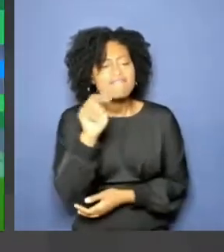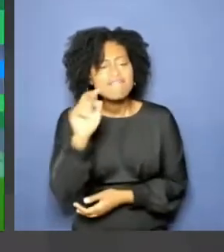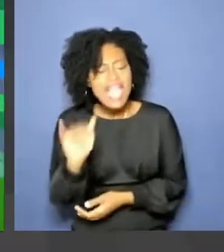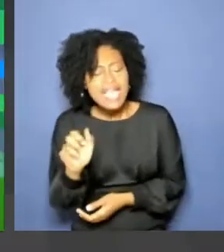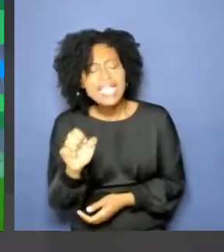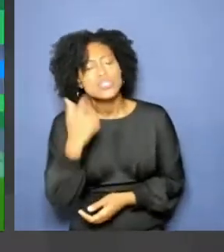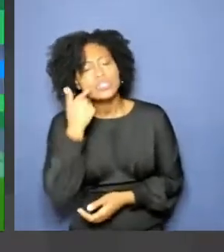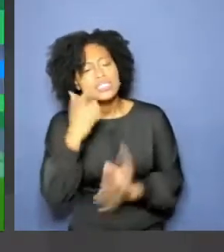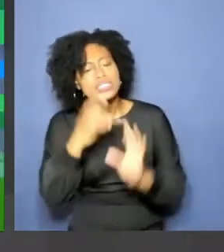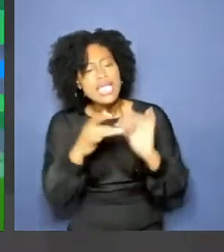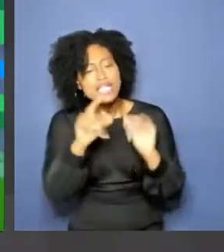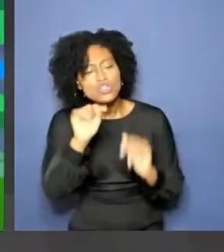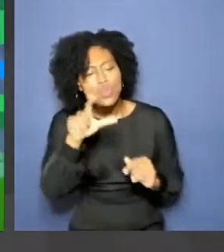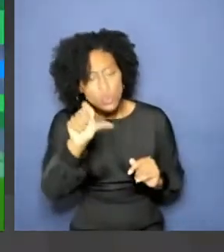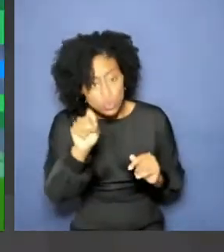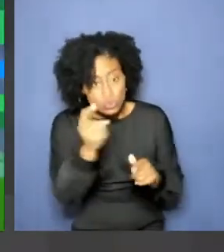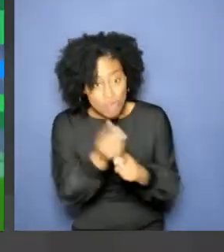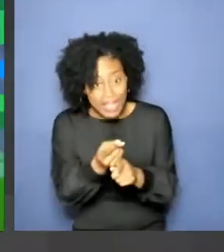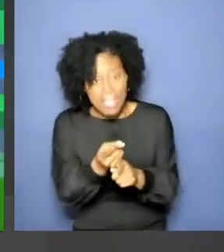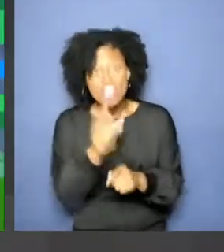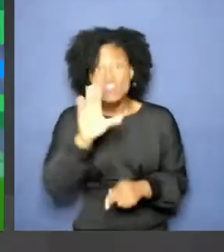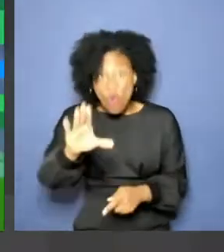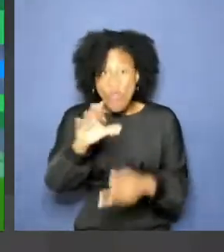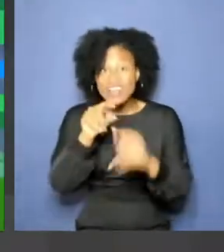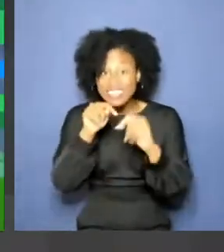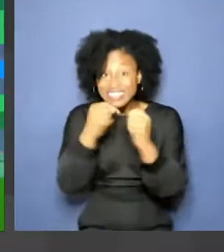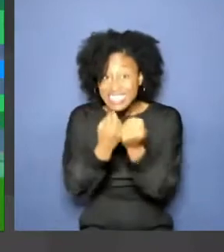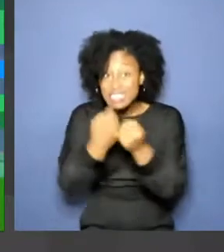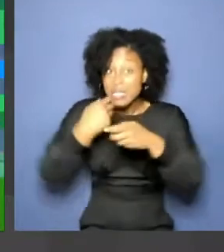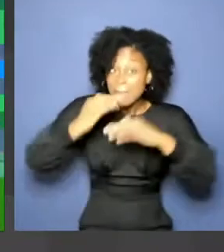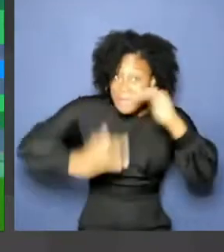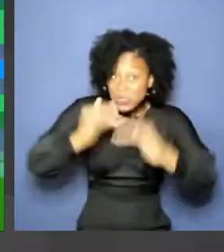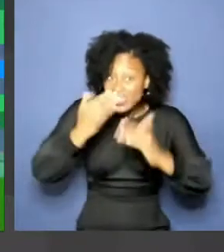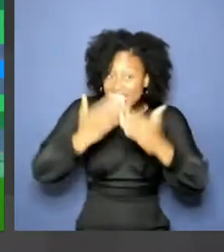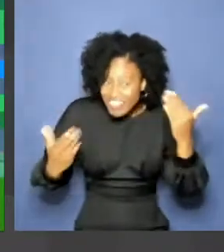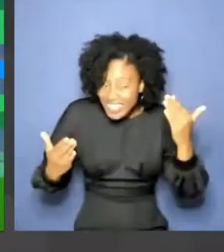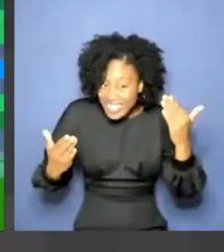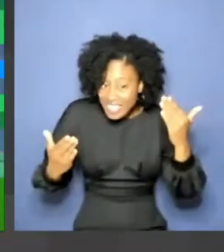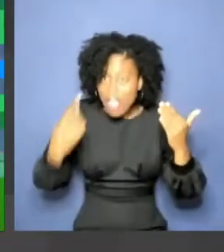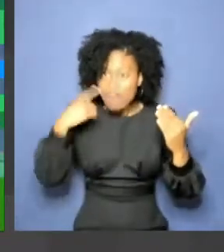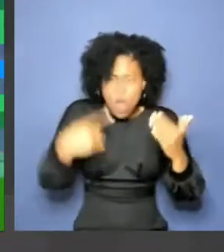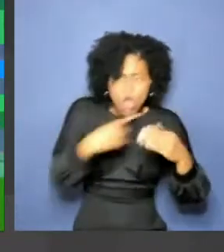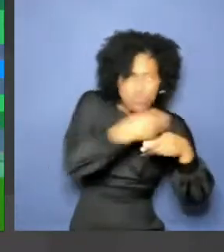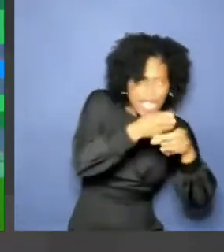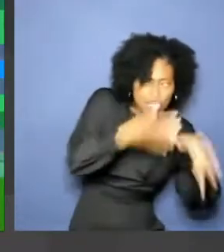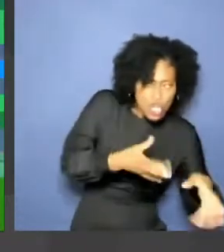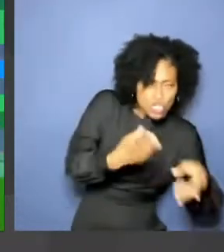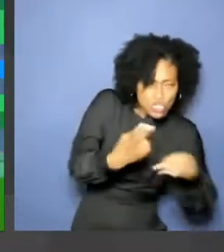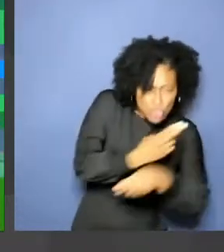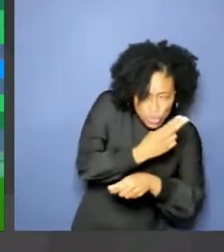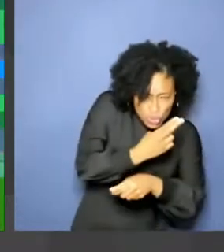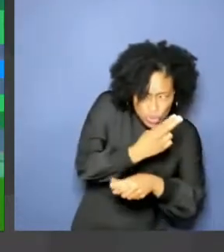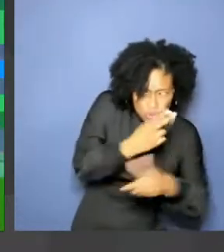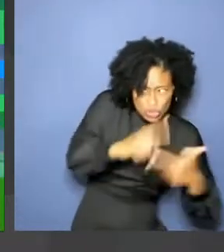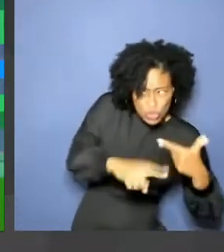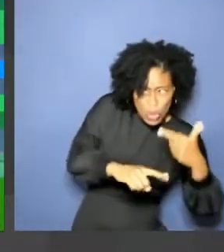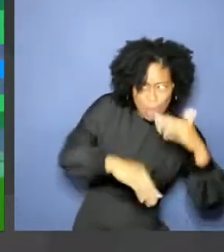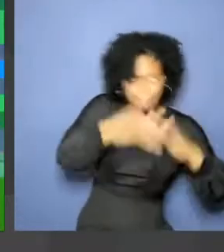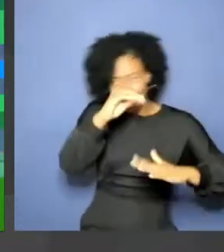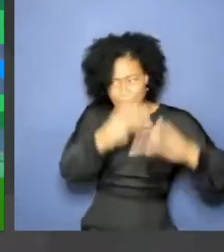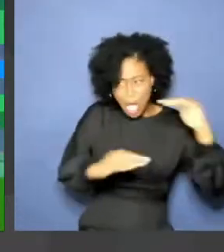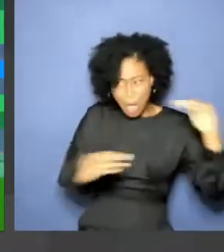interesting. Your team is actually building things that creators use to build things on top